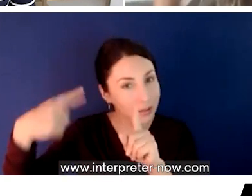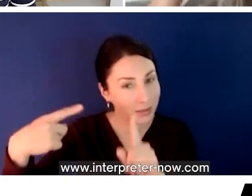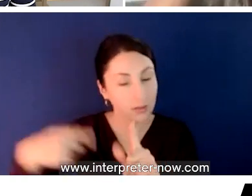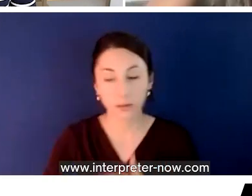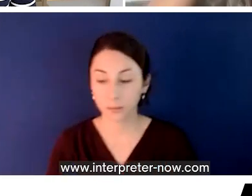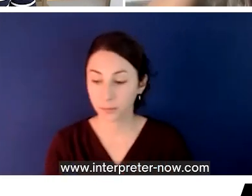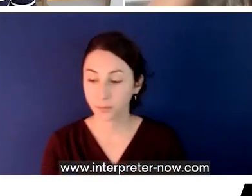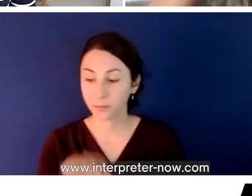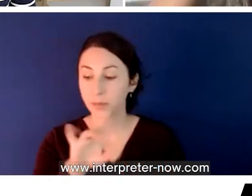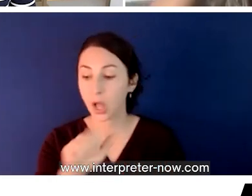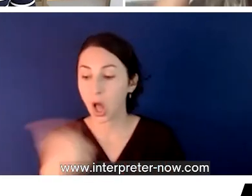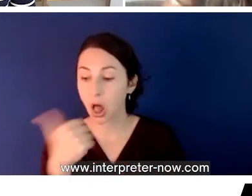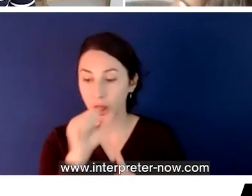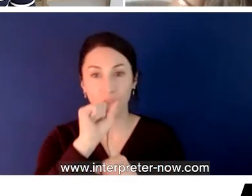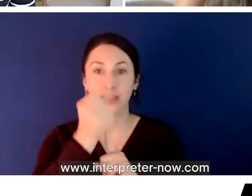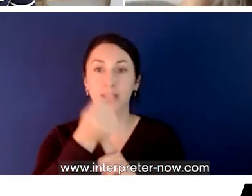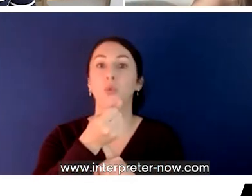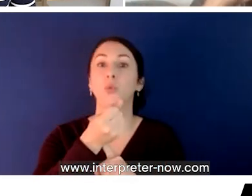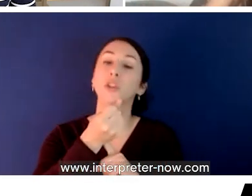You know, we had another one where